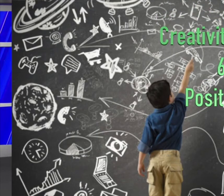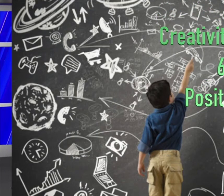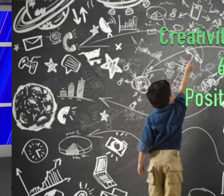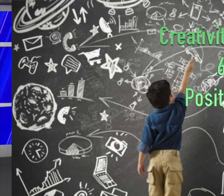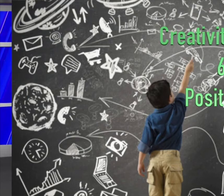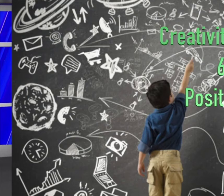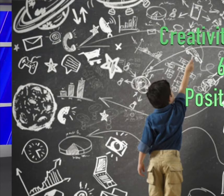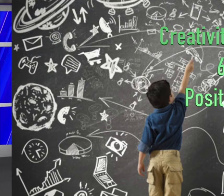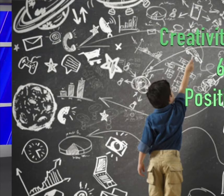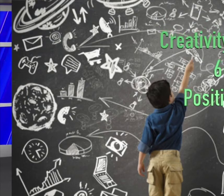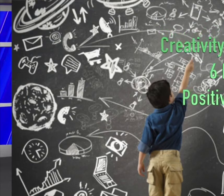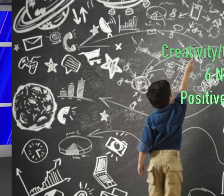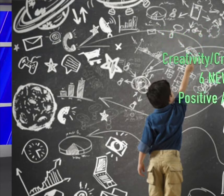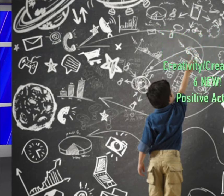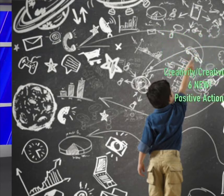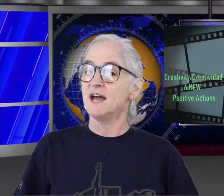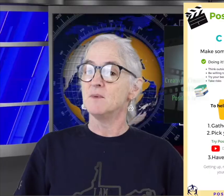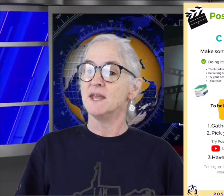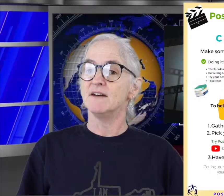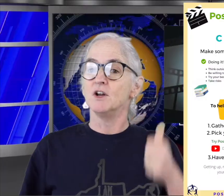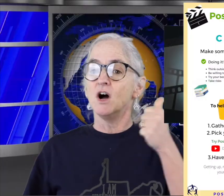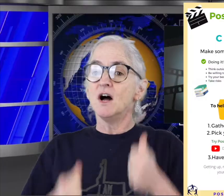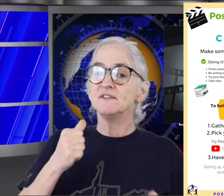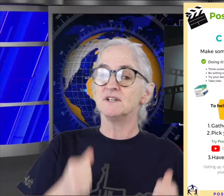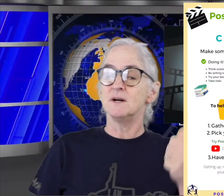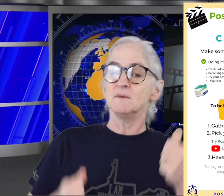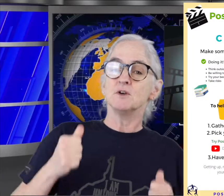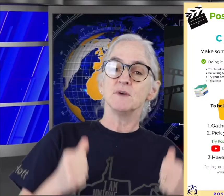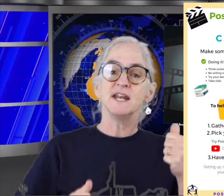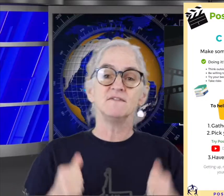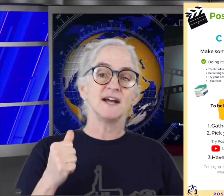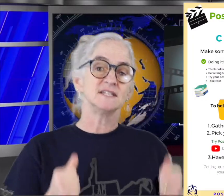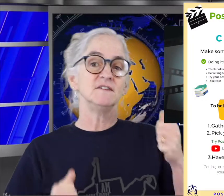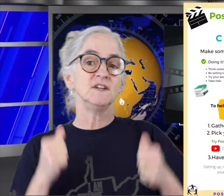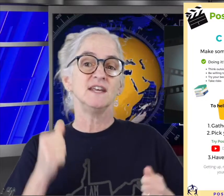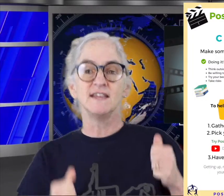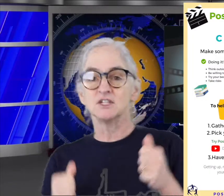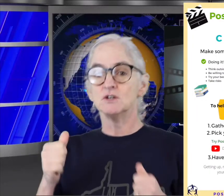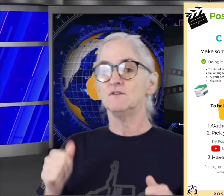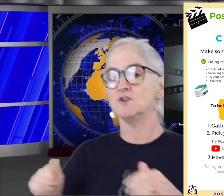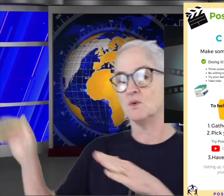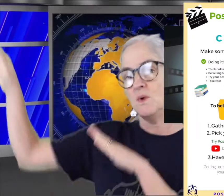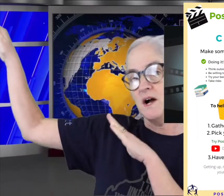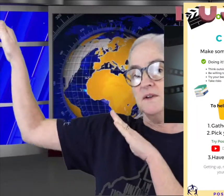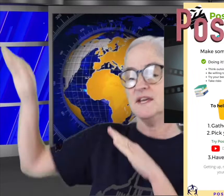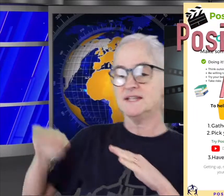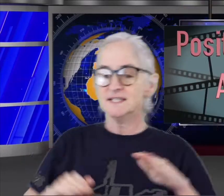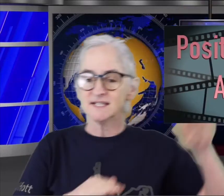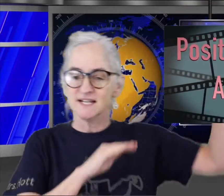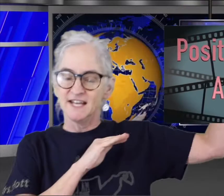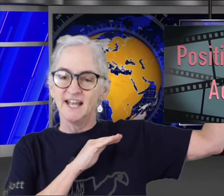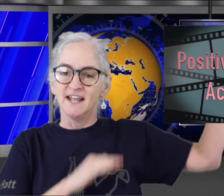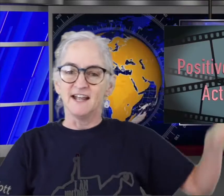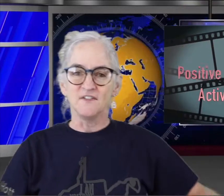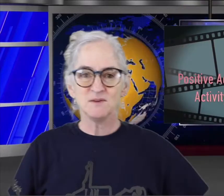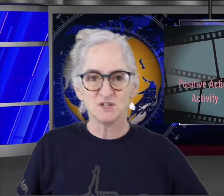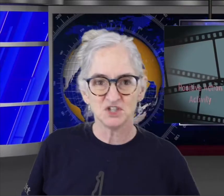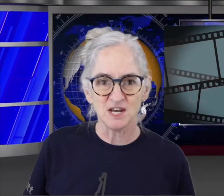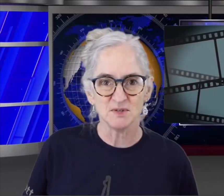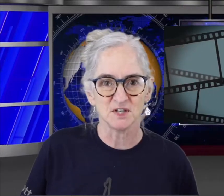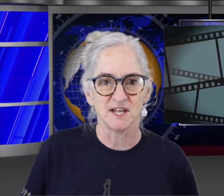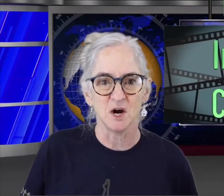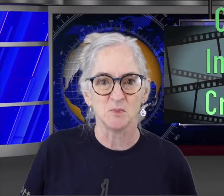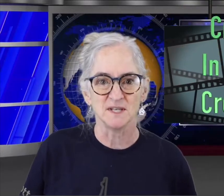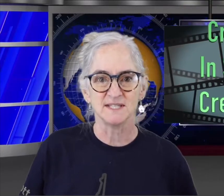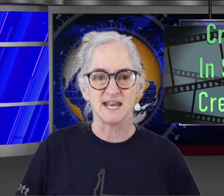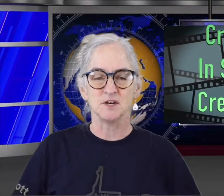can do for creativity, after that we have an awesome creative activity that is good for your wellness, and then Mrs.